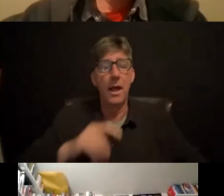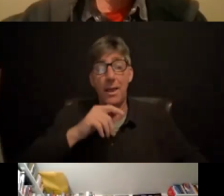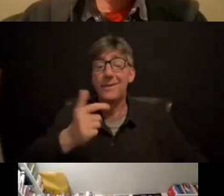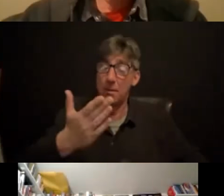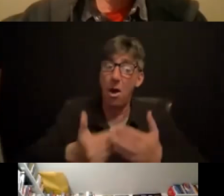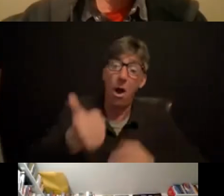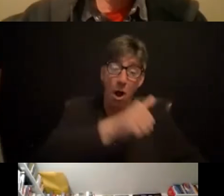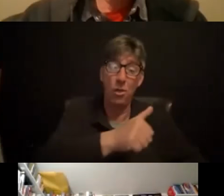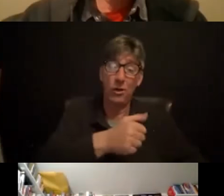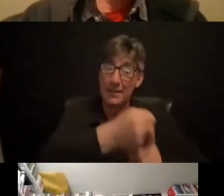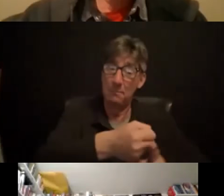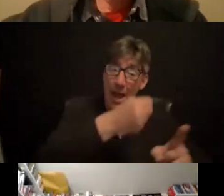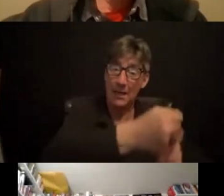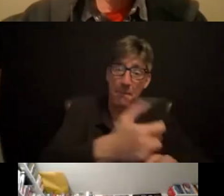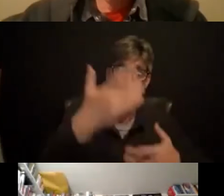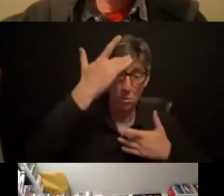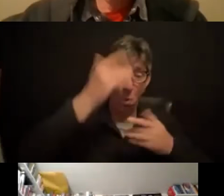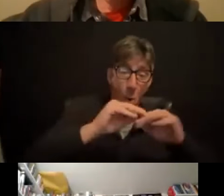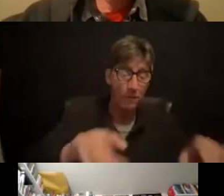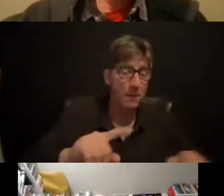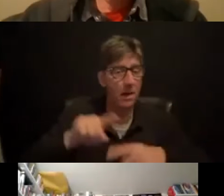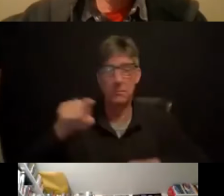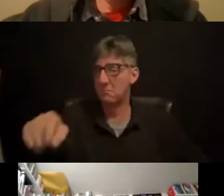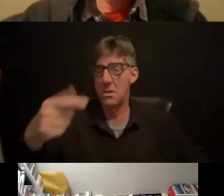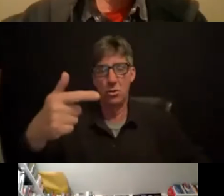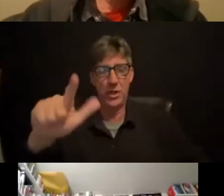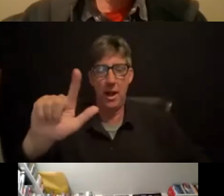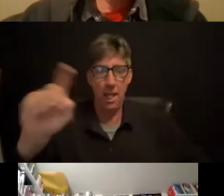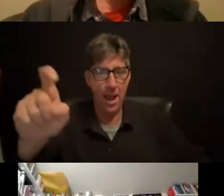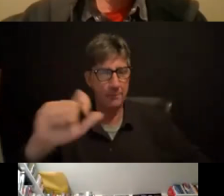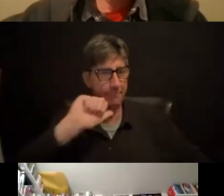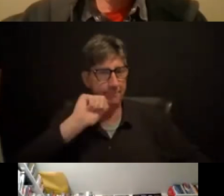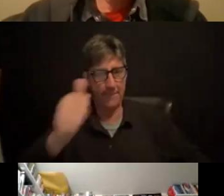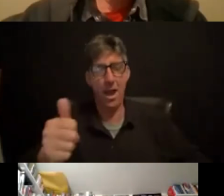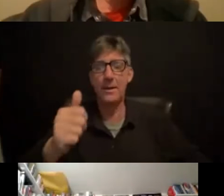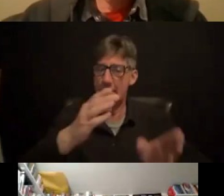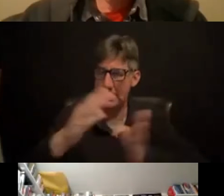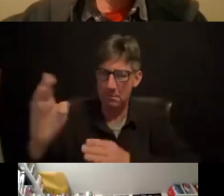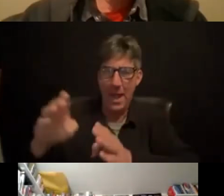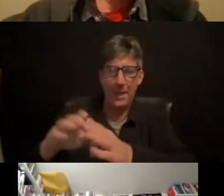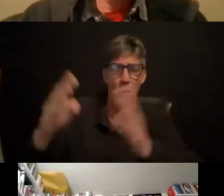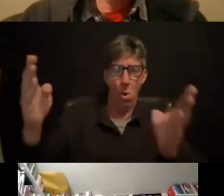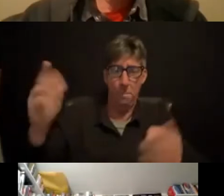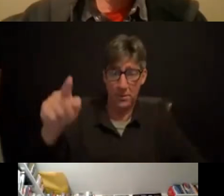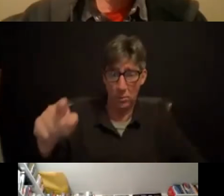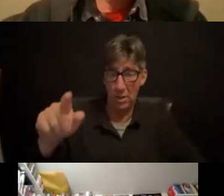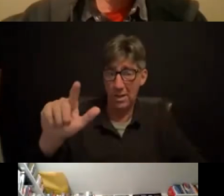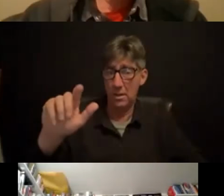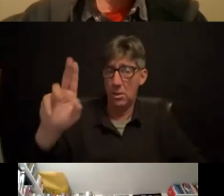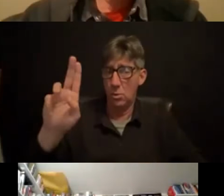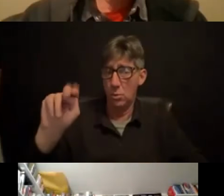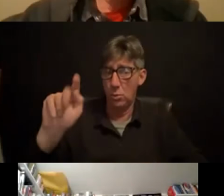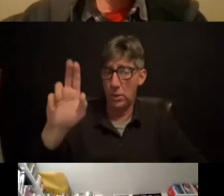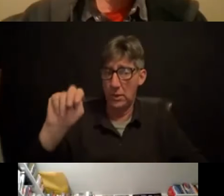But that is still slated, and the work is still ongoing, and GLX is still planned to open first to Union Square and then up to